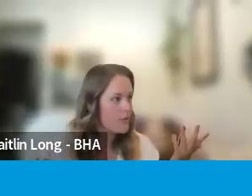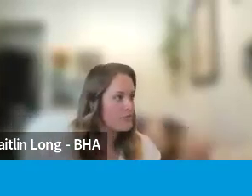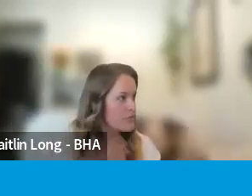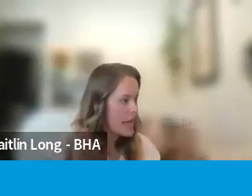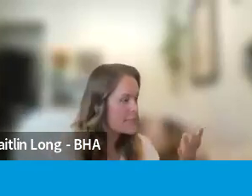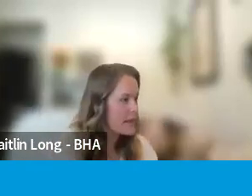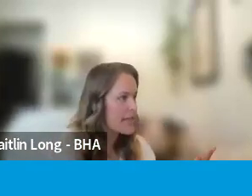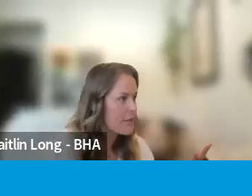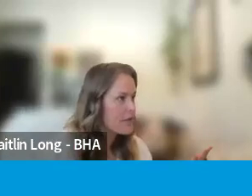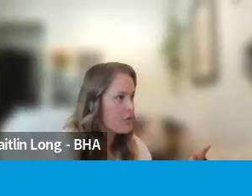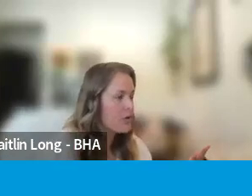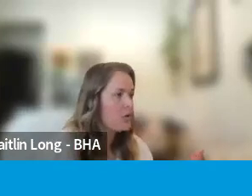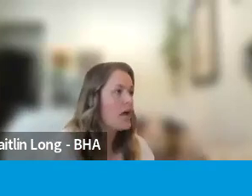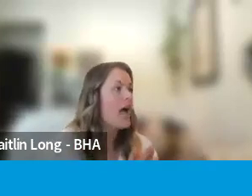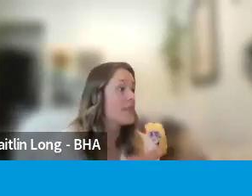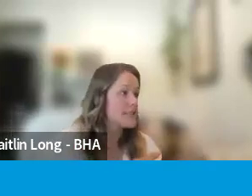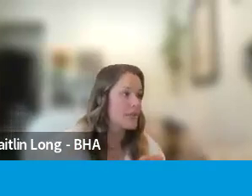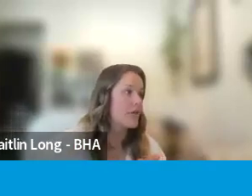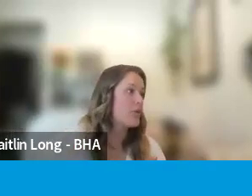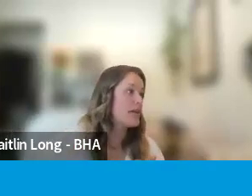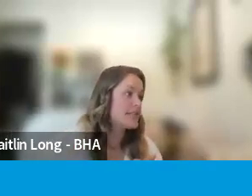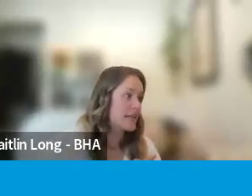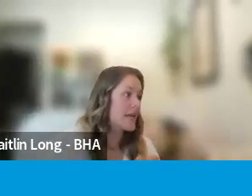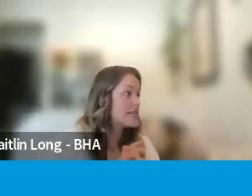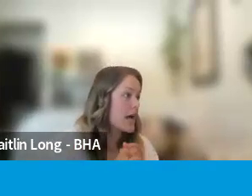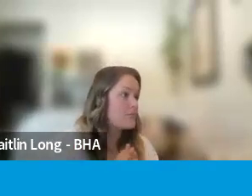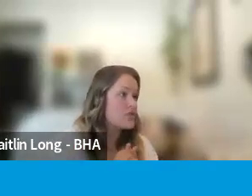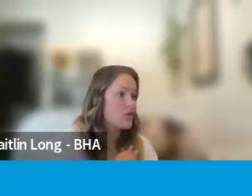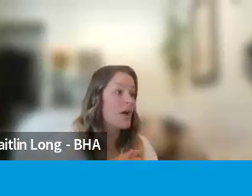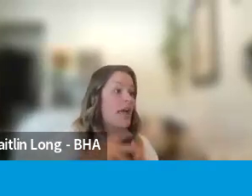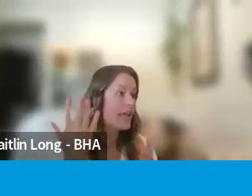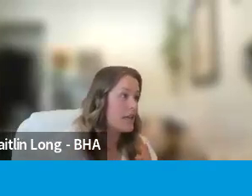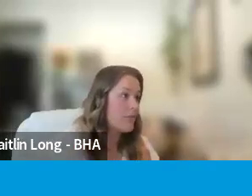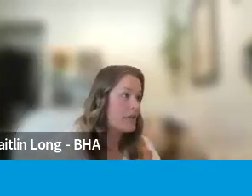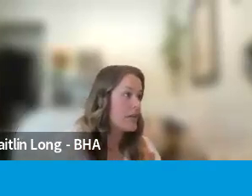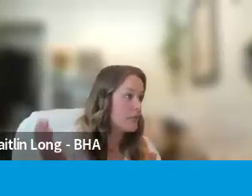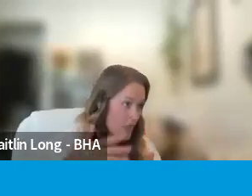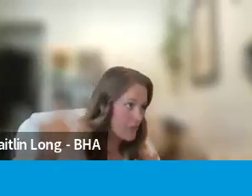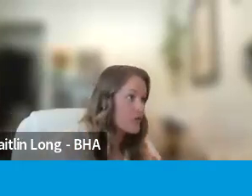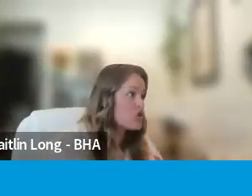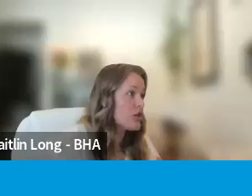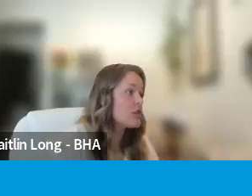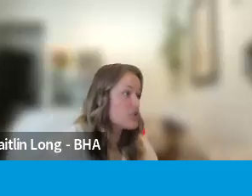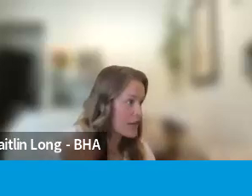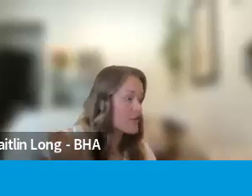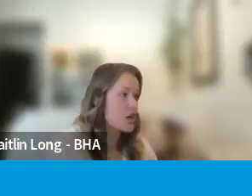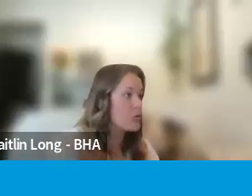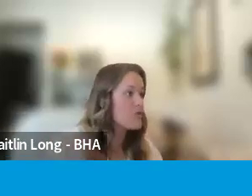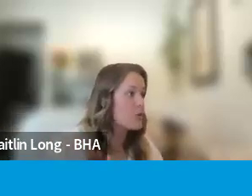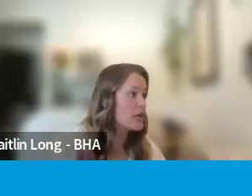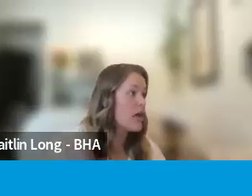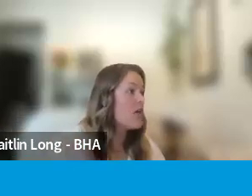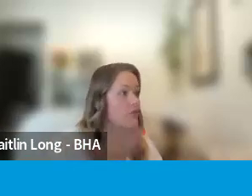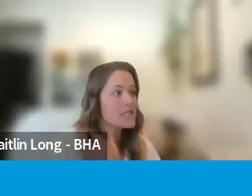audit aspect came in through, and that's something that we can dedicate time to in a meeting in the future to kind of